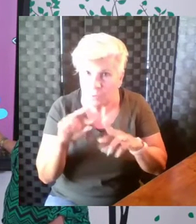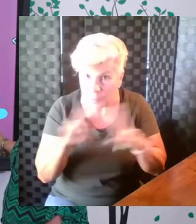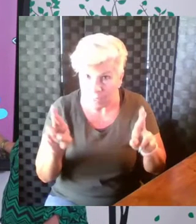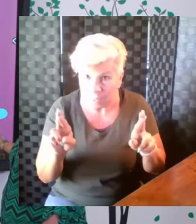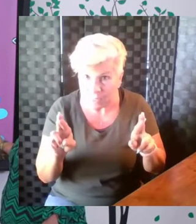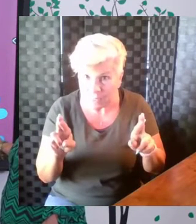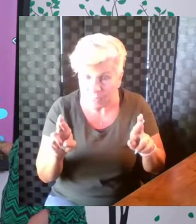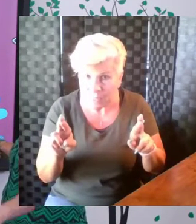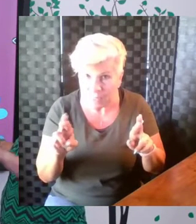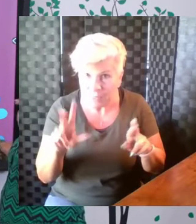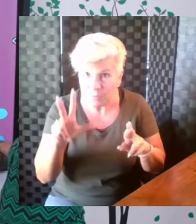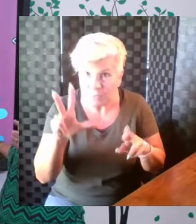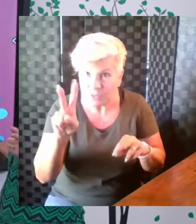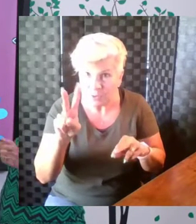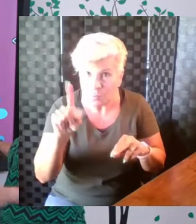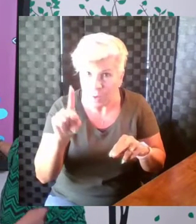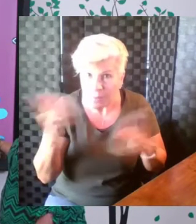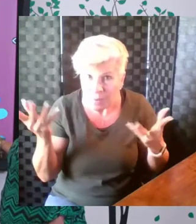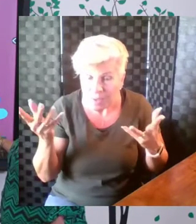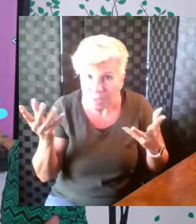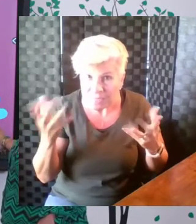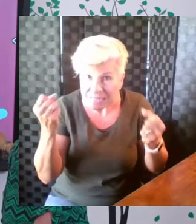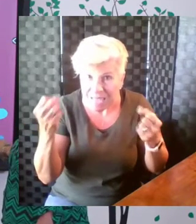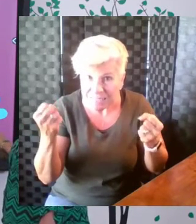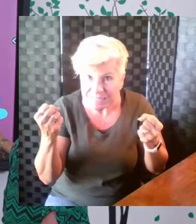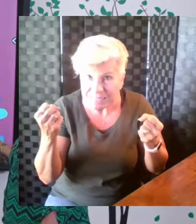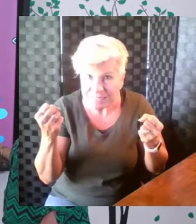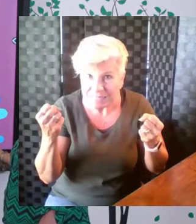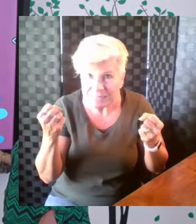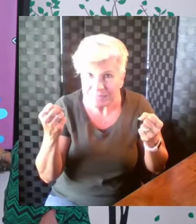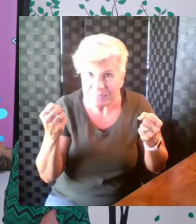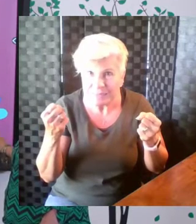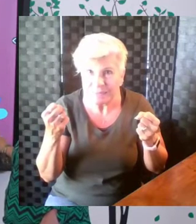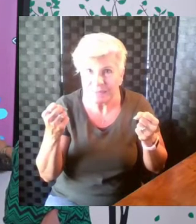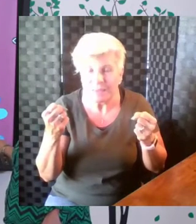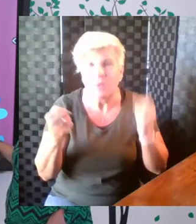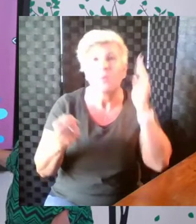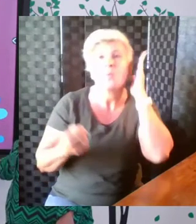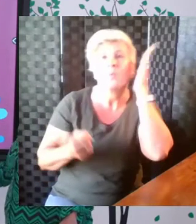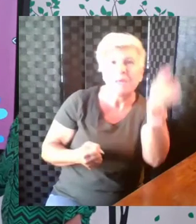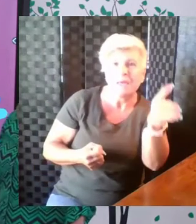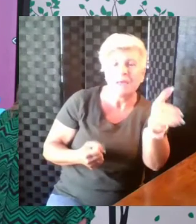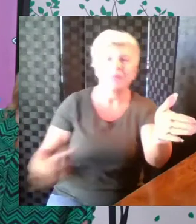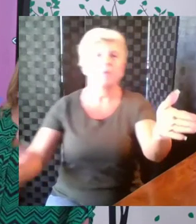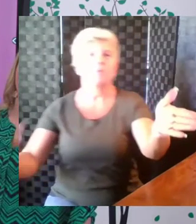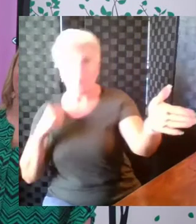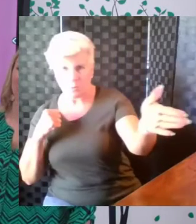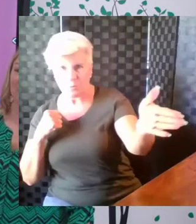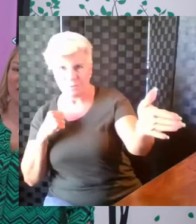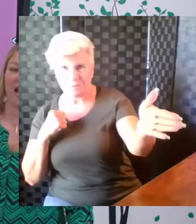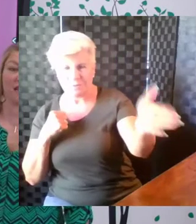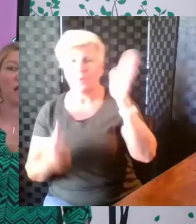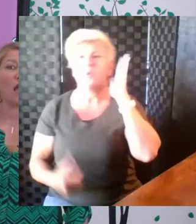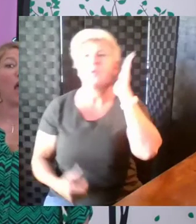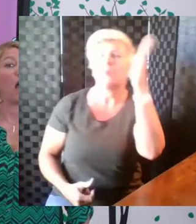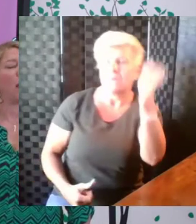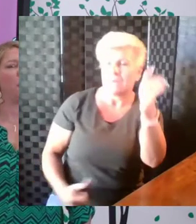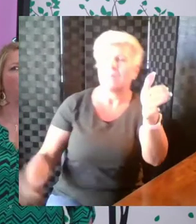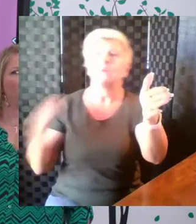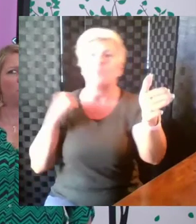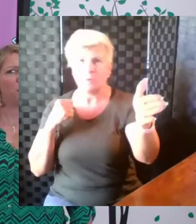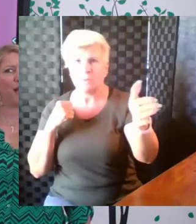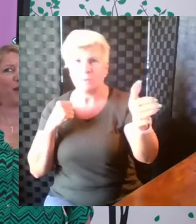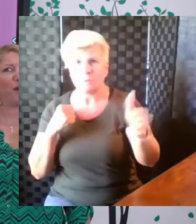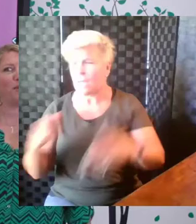Ready? 3, 2, 1. Shout it out. Will and won't. That is correct.